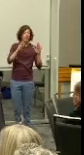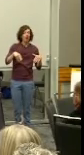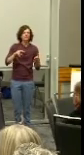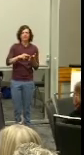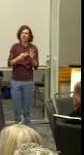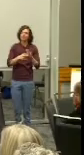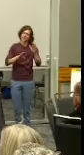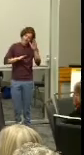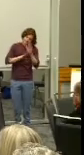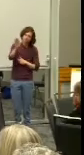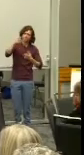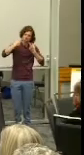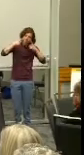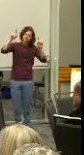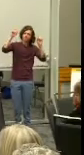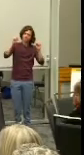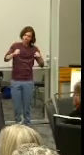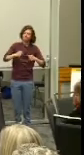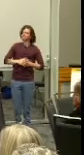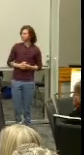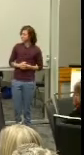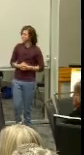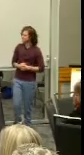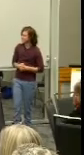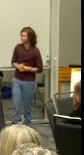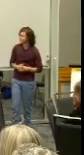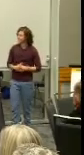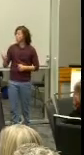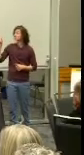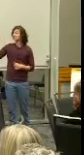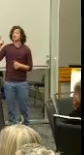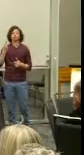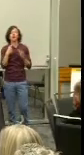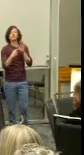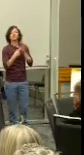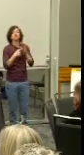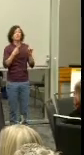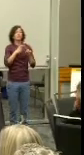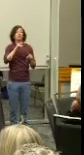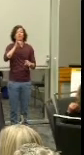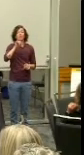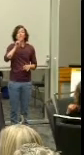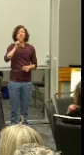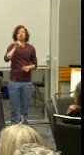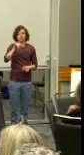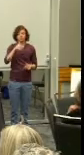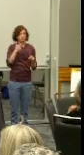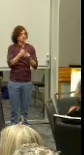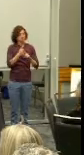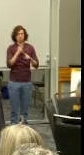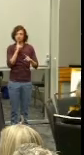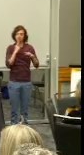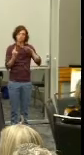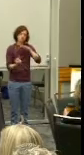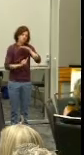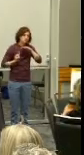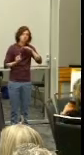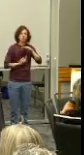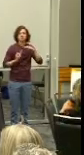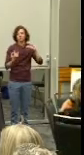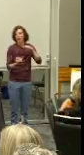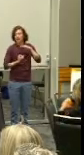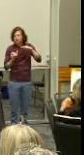So this is an example of Jenny, and she was really isolated. She couldn't even use all the parts of her home